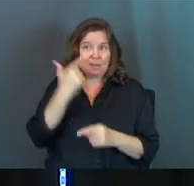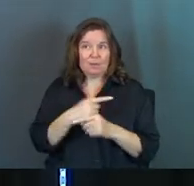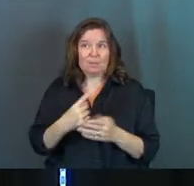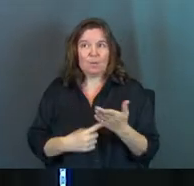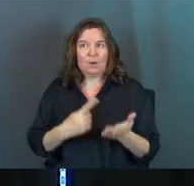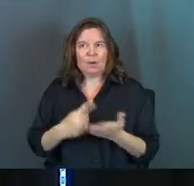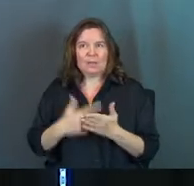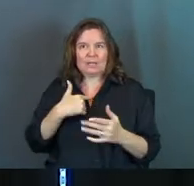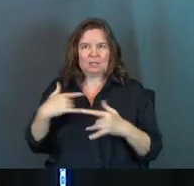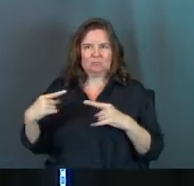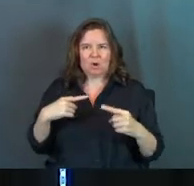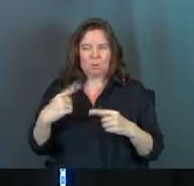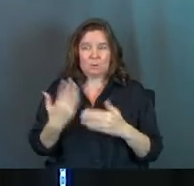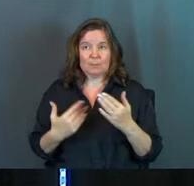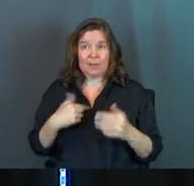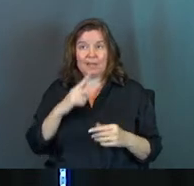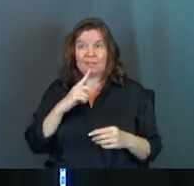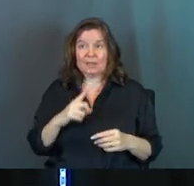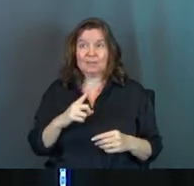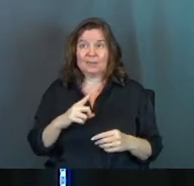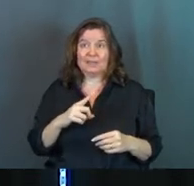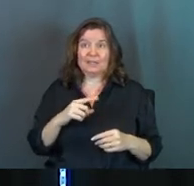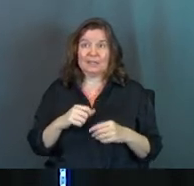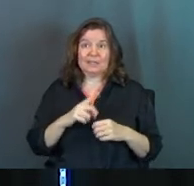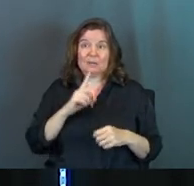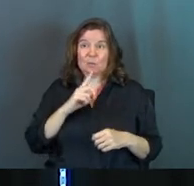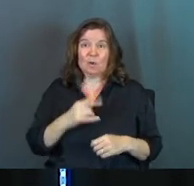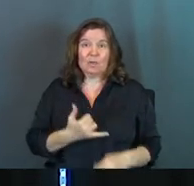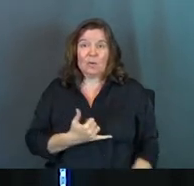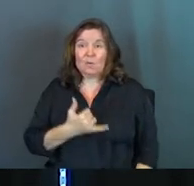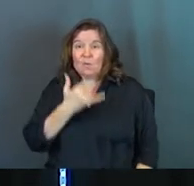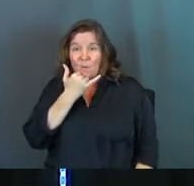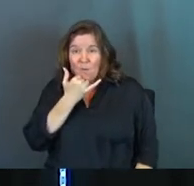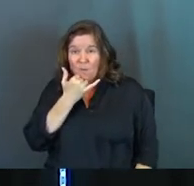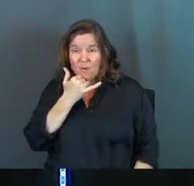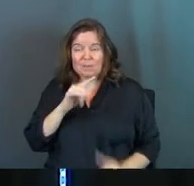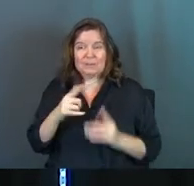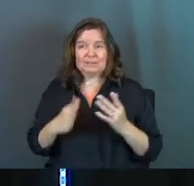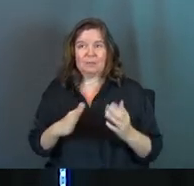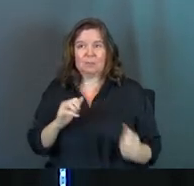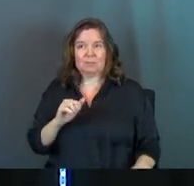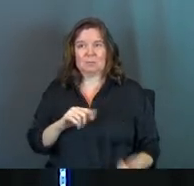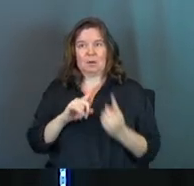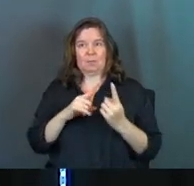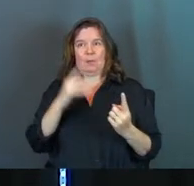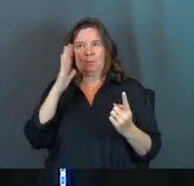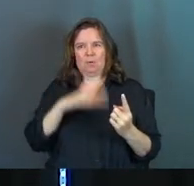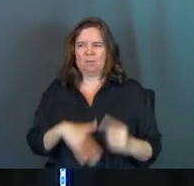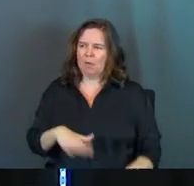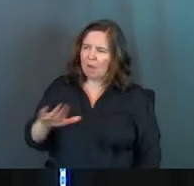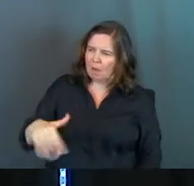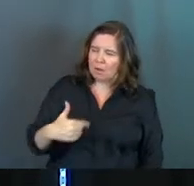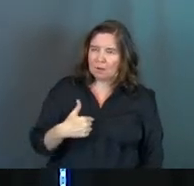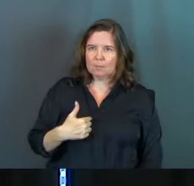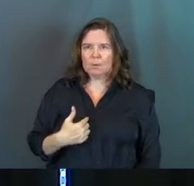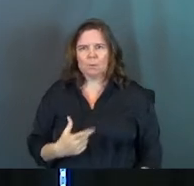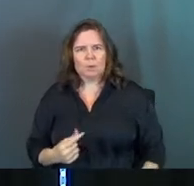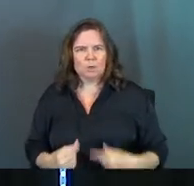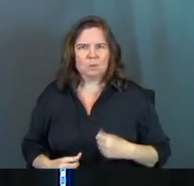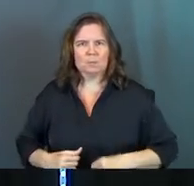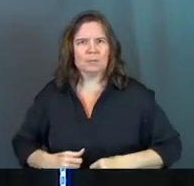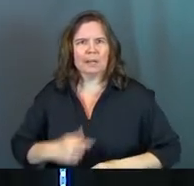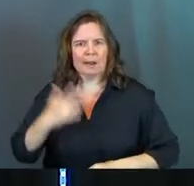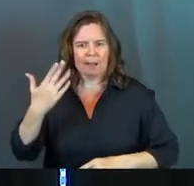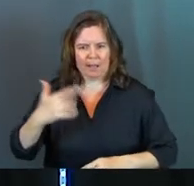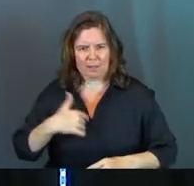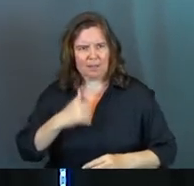now and then they'd be like, get into an argument with somebody and they could be in the absolute wrong. You know what mean? But if somebody comes up to my brother and is like, hey, I'm like, what do you mean? Hey,